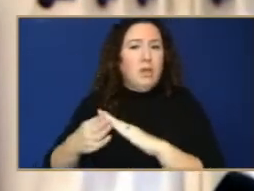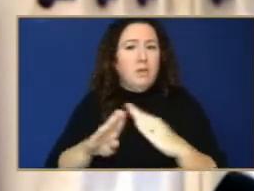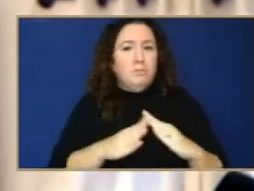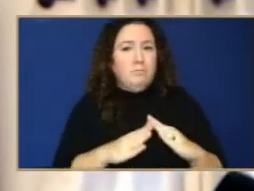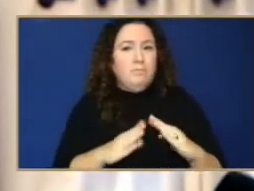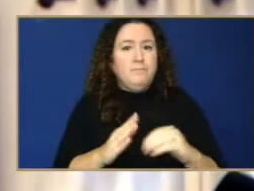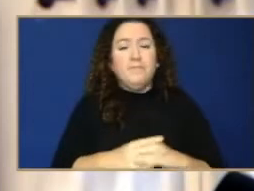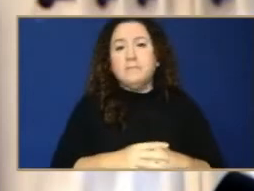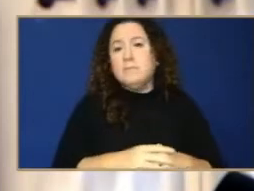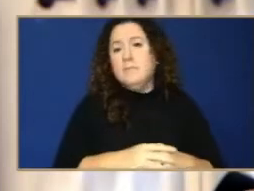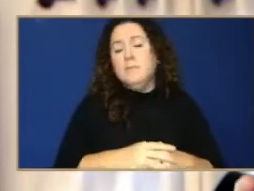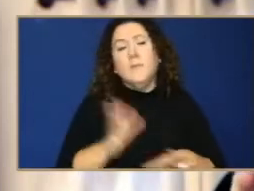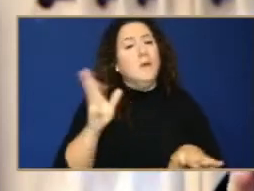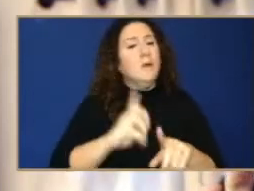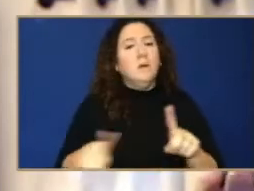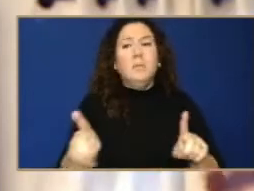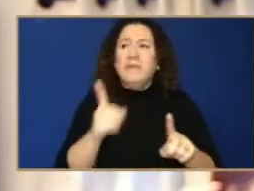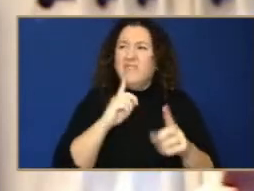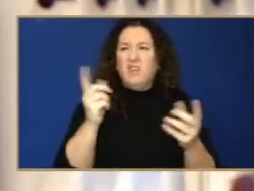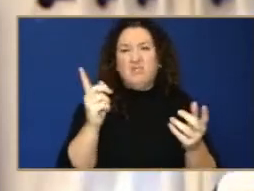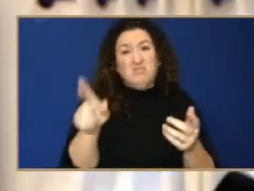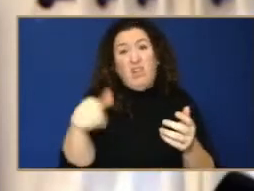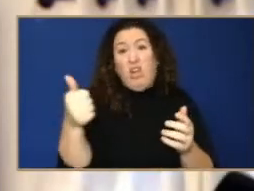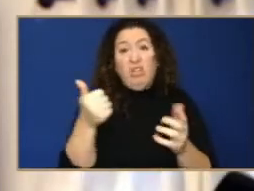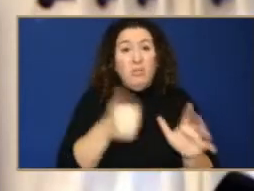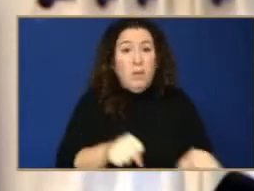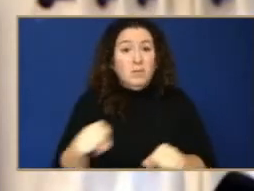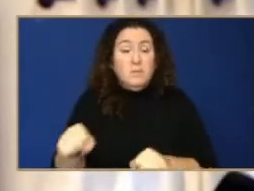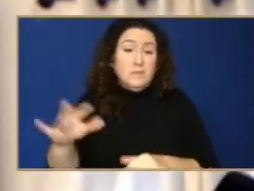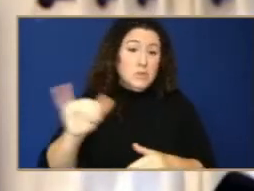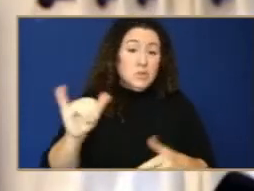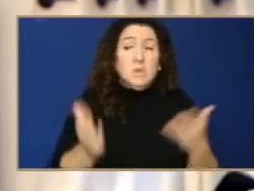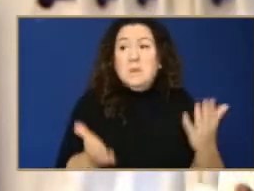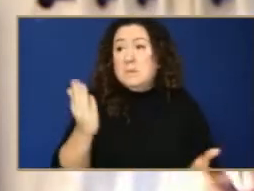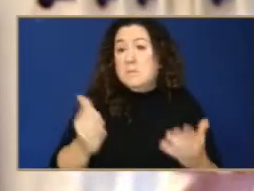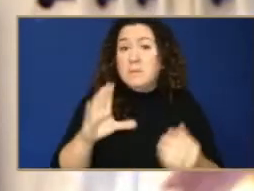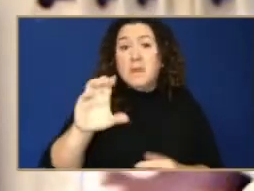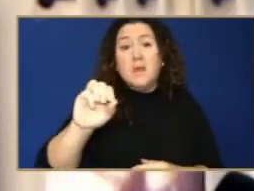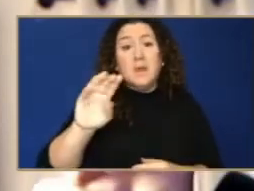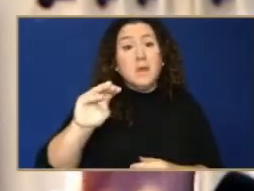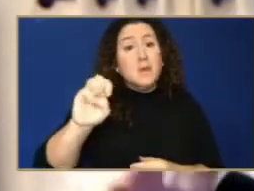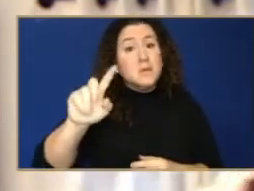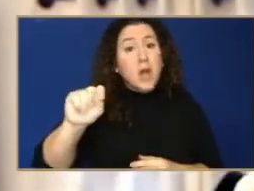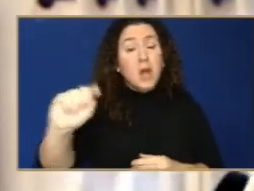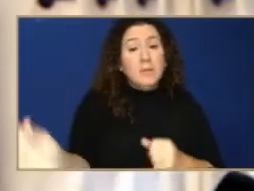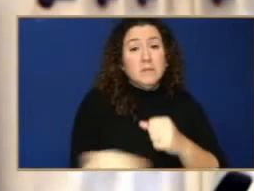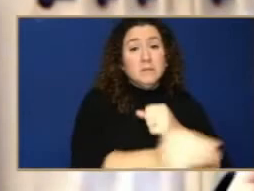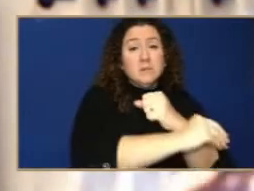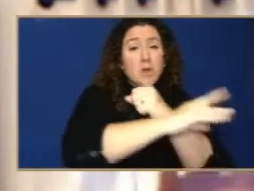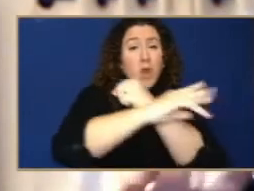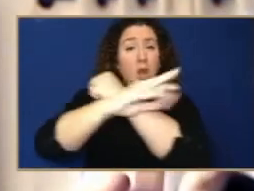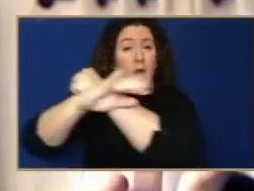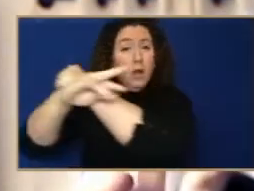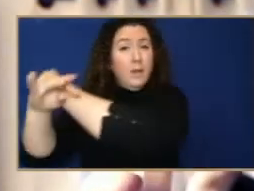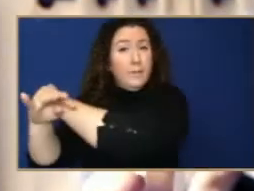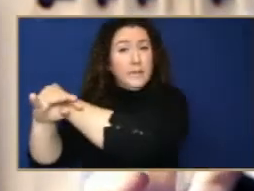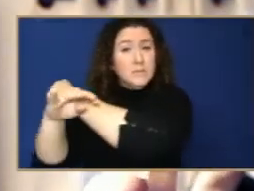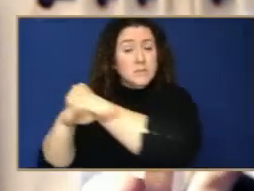For instance, there are comets, which are visitors from our solar system mostly, but which appear in the sky as they are